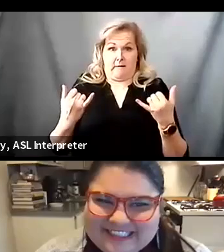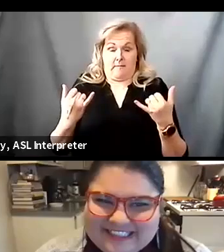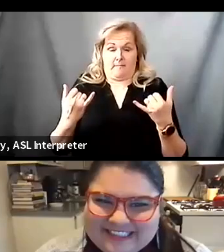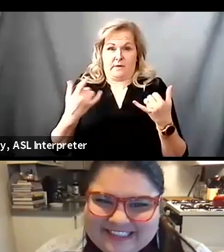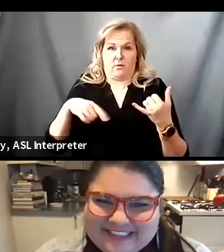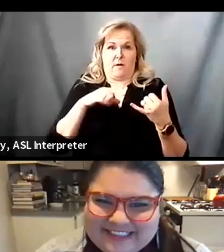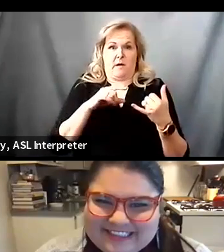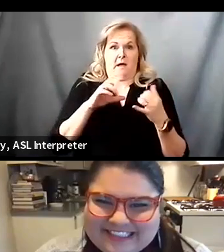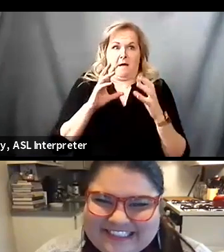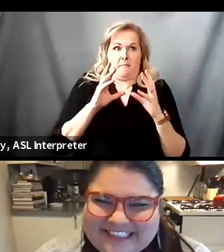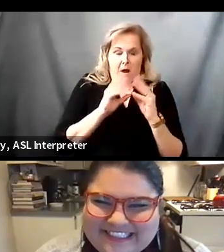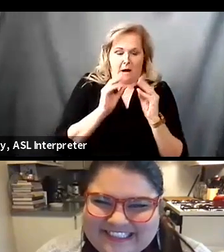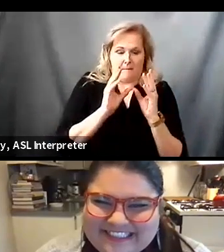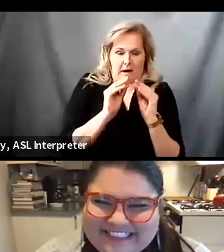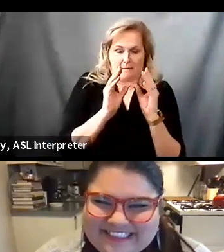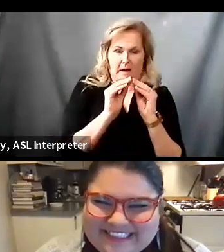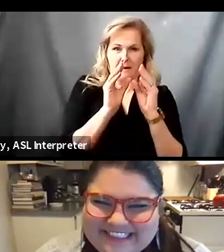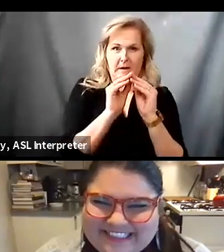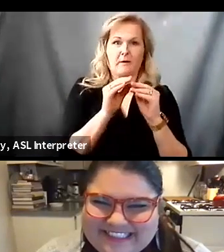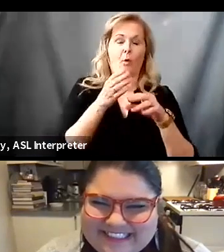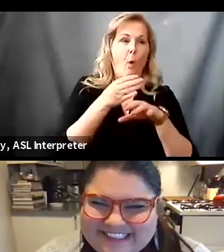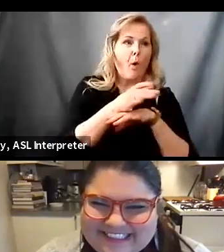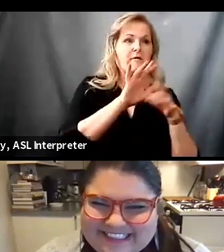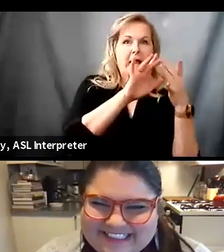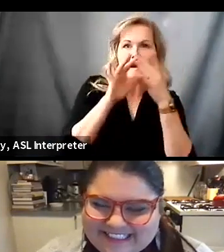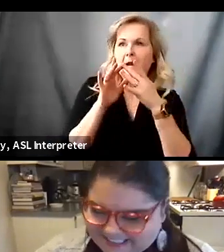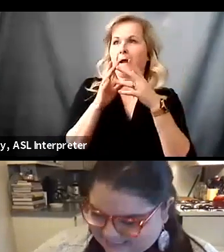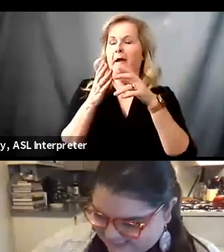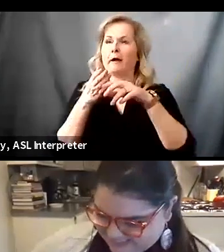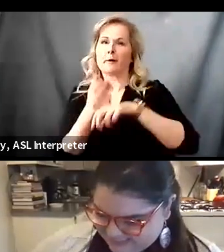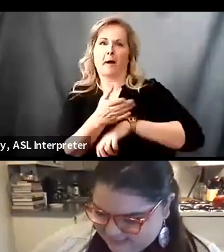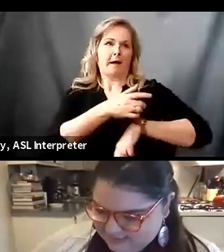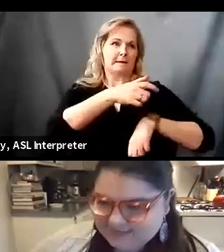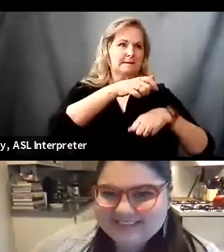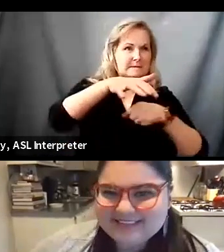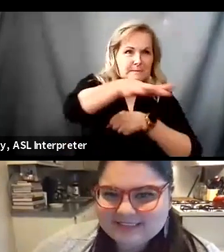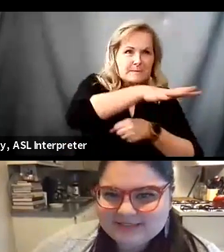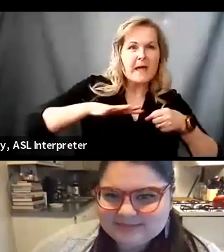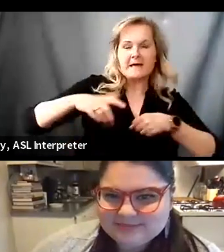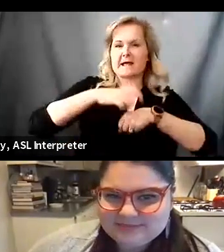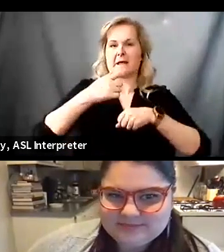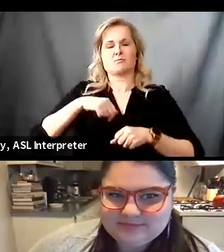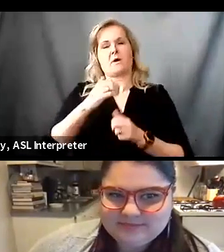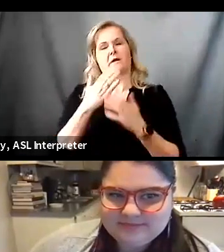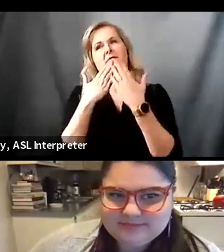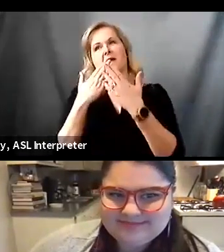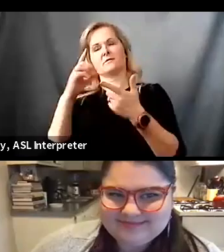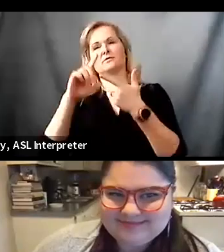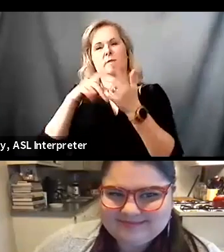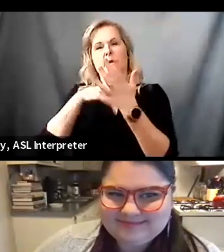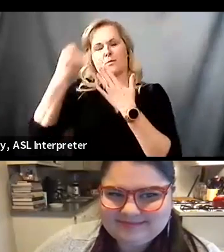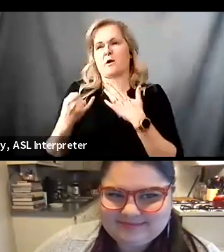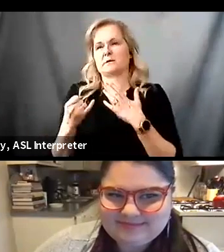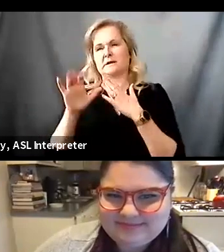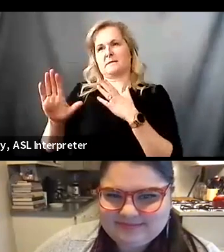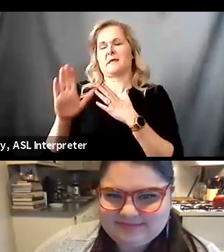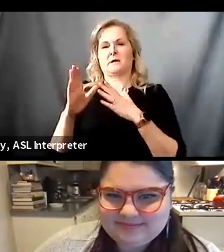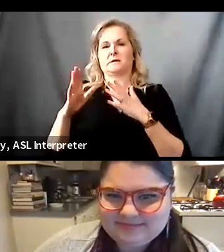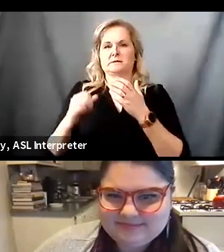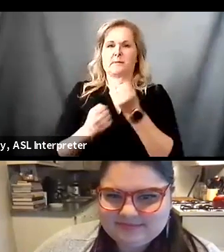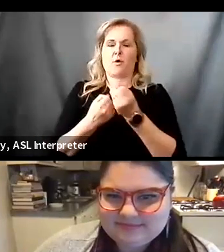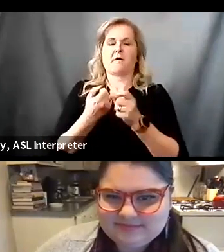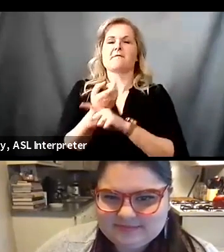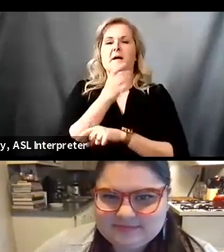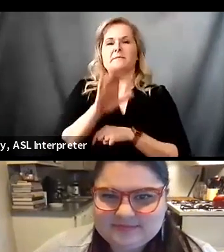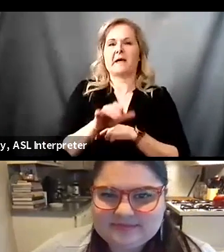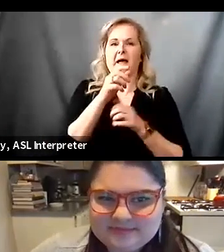been meeting for a long time over the internet across space and time, and we are very grateful to this project's generous support by the literary managers and